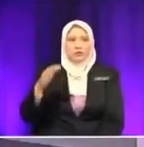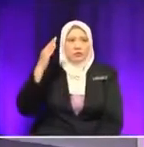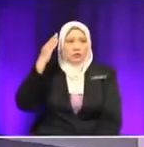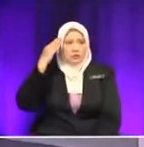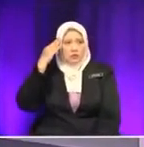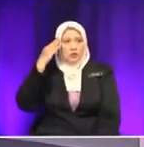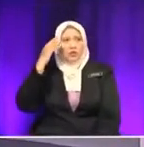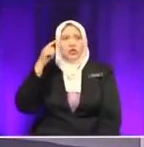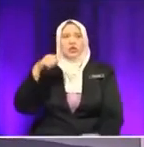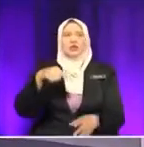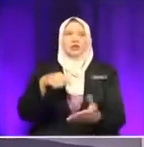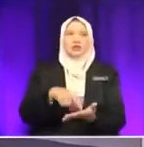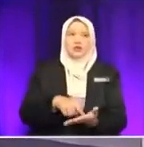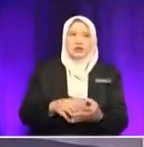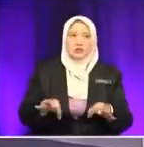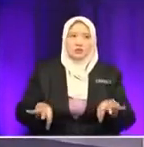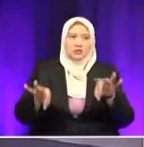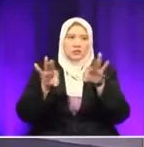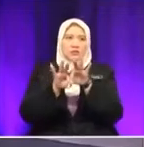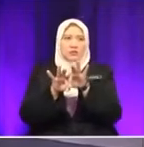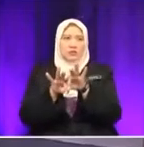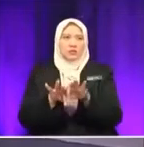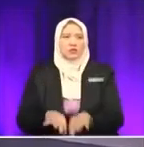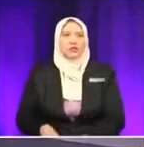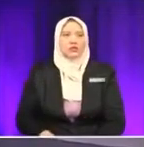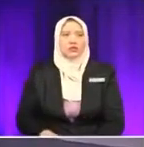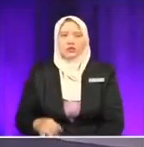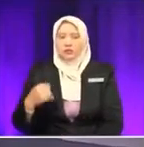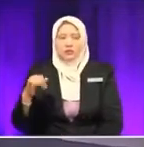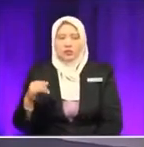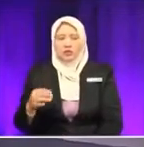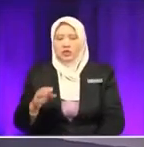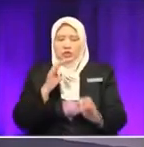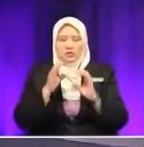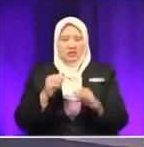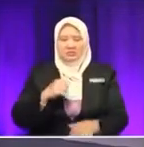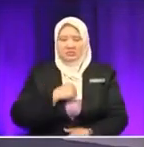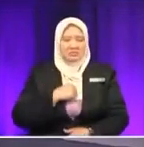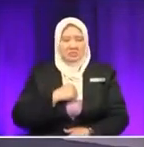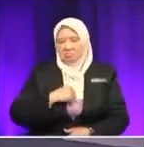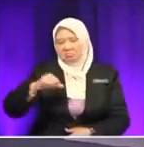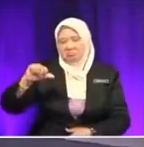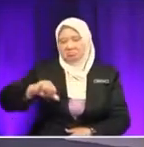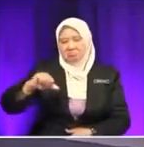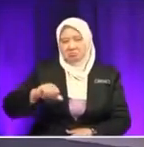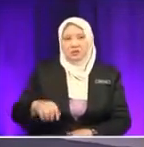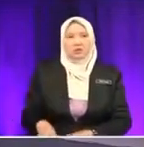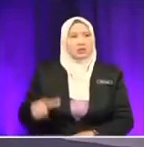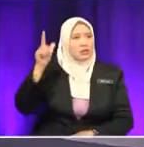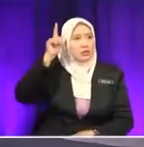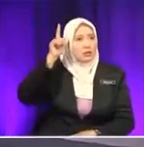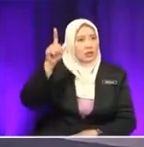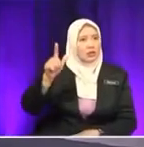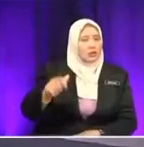is very important. Never judge yourself, I'm not good. Because you could actually see what Aiman and also Hasif